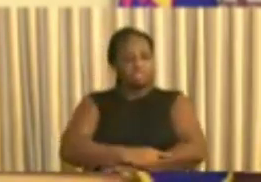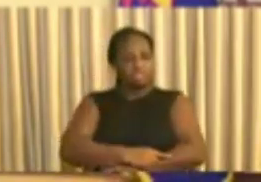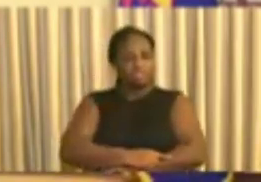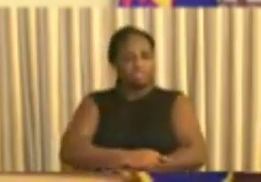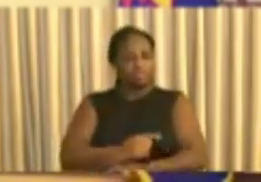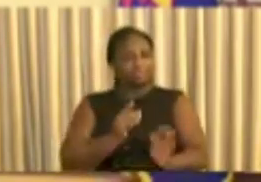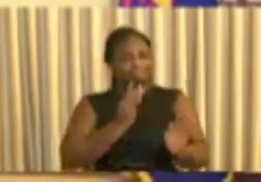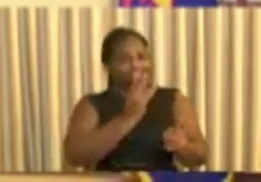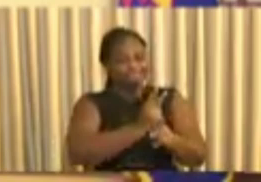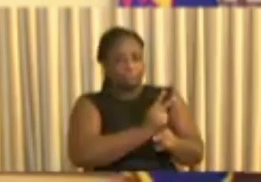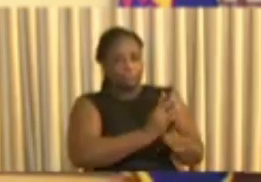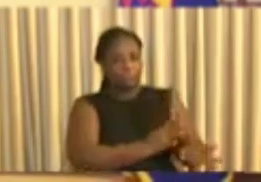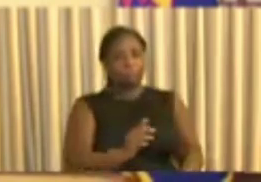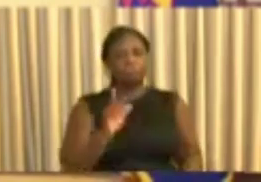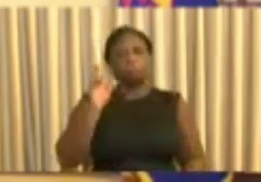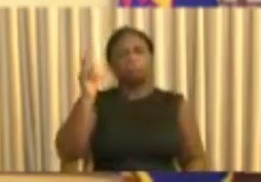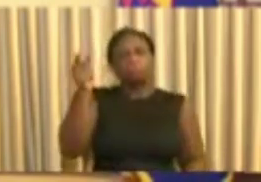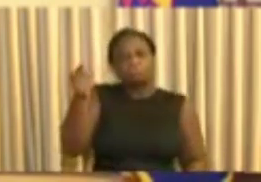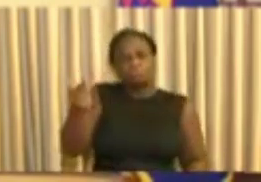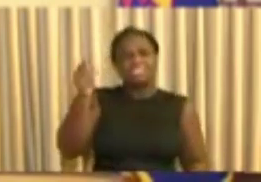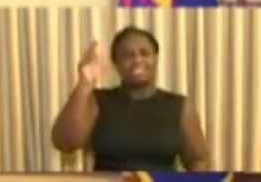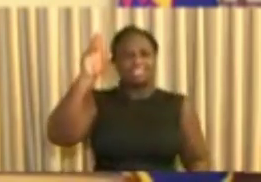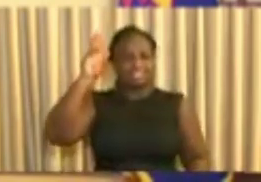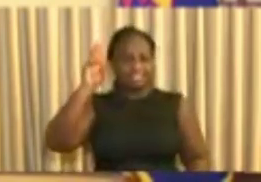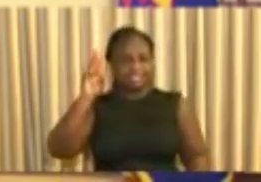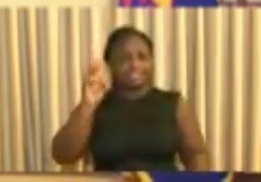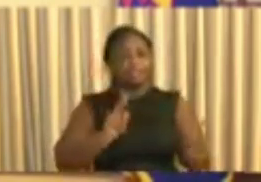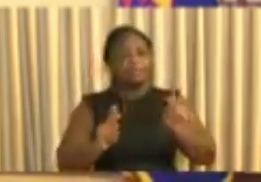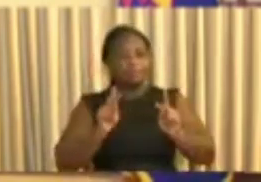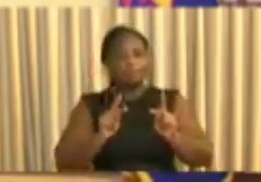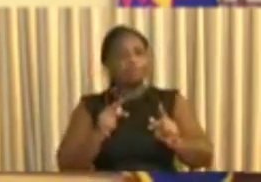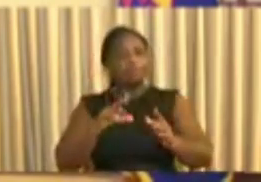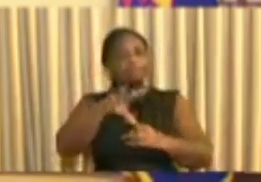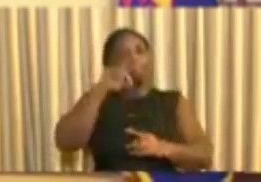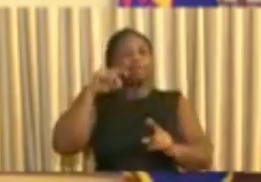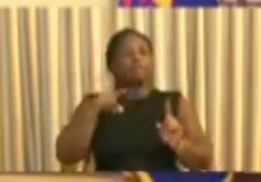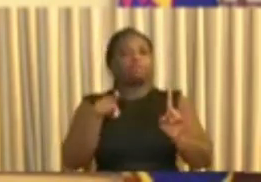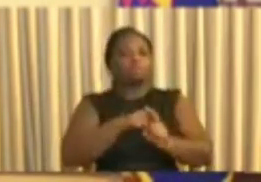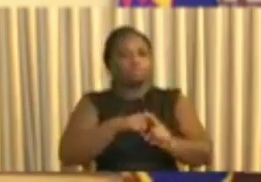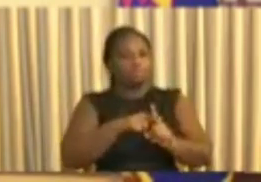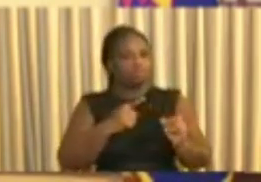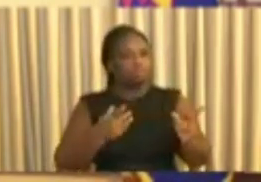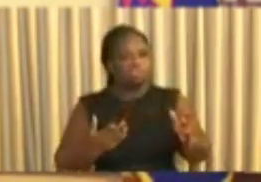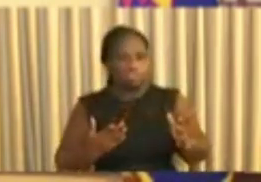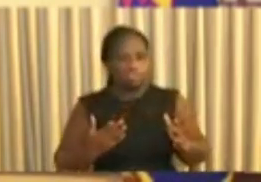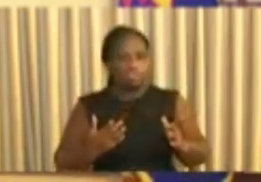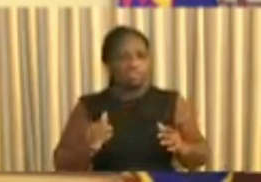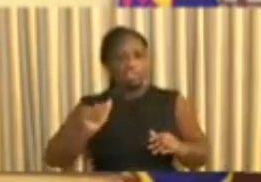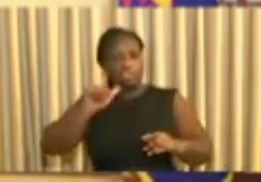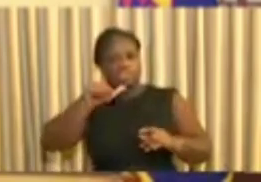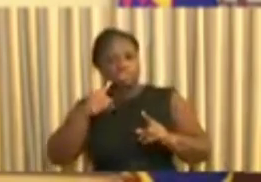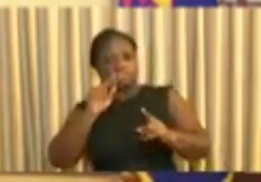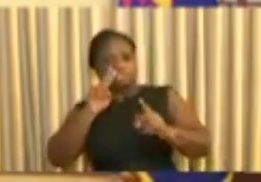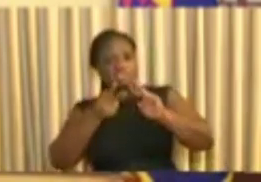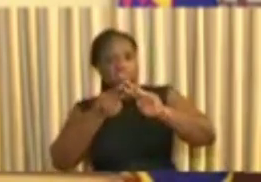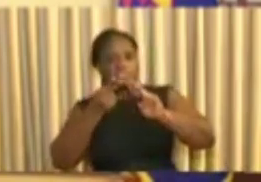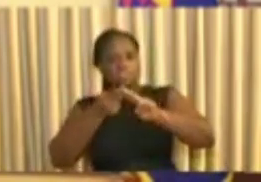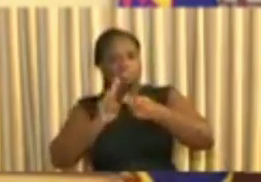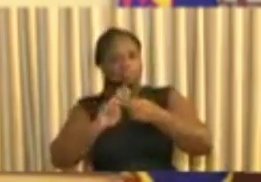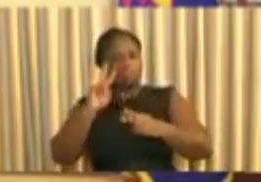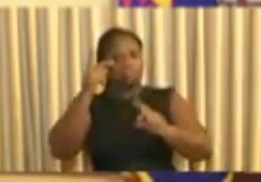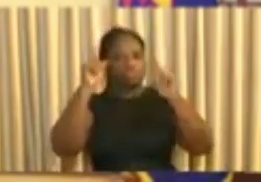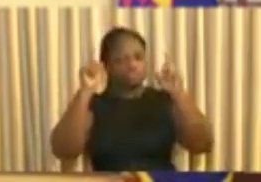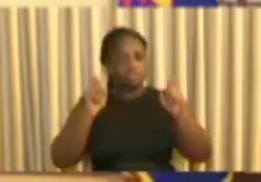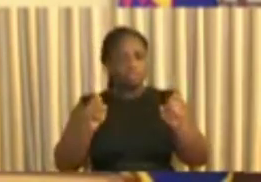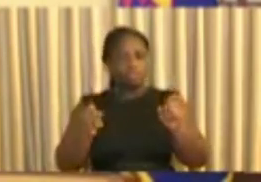quarantine, 26 other persons were found to be positive as a result of their second test, bringing